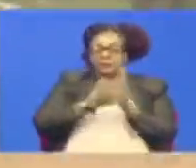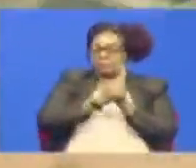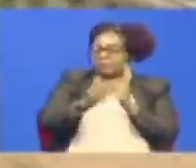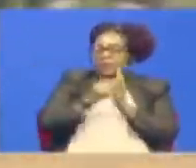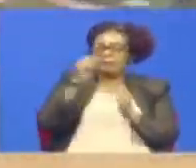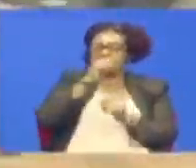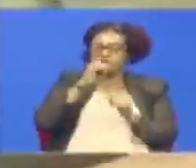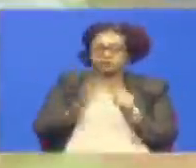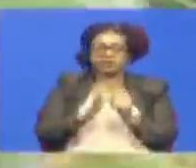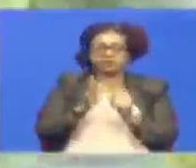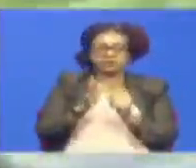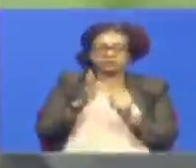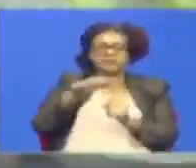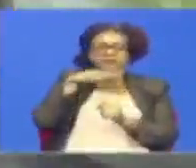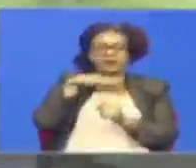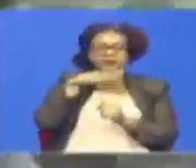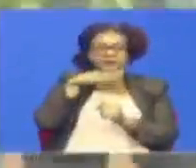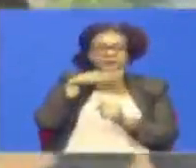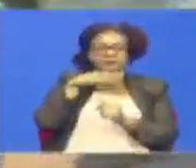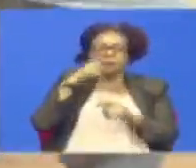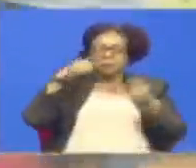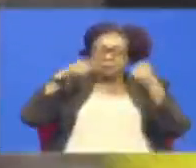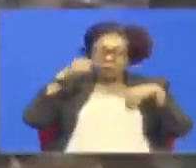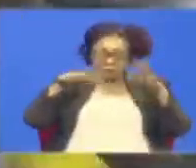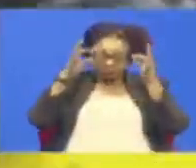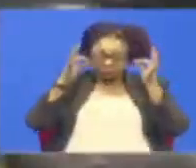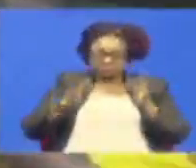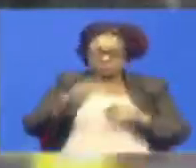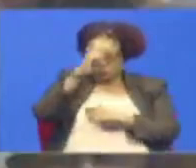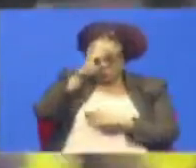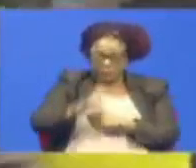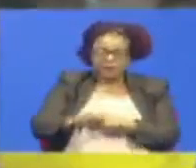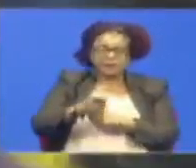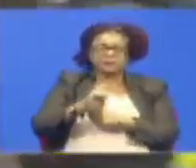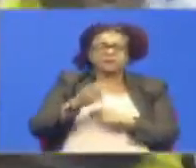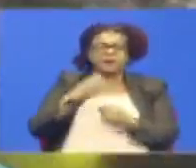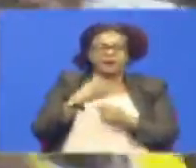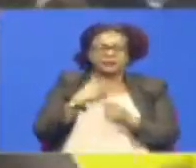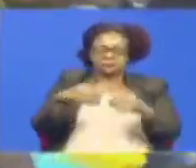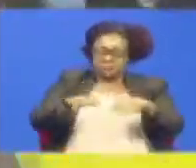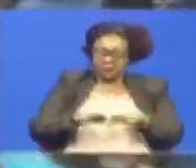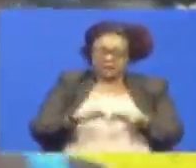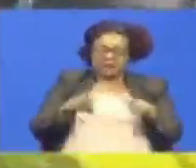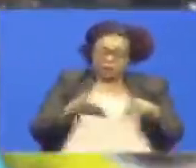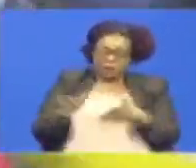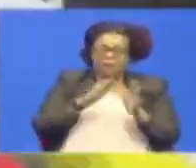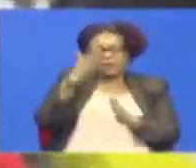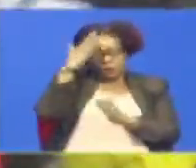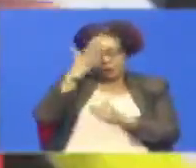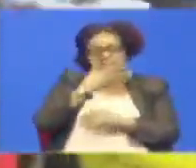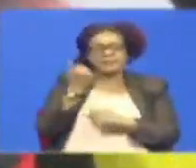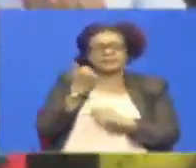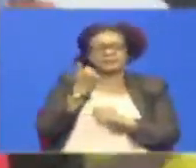region have passed away. The mourners who decided to honor and send off their beloved artists in the way they know best were